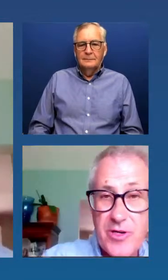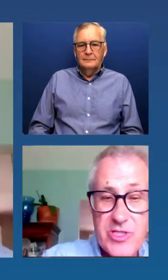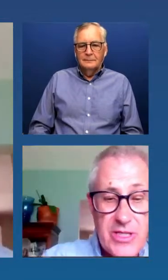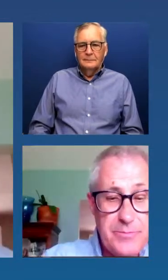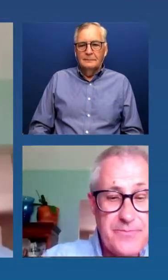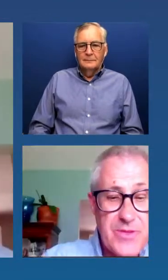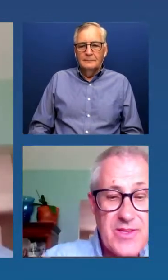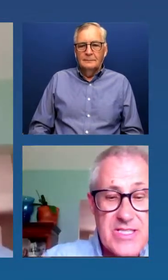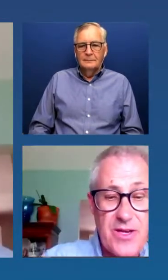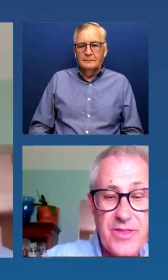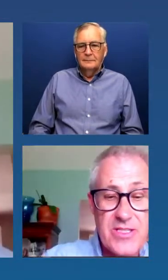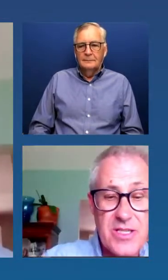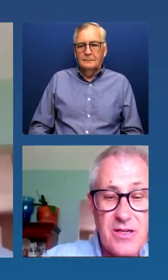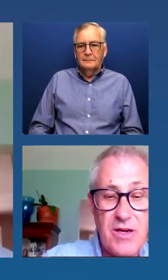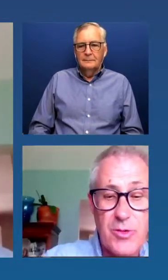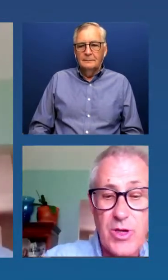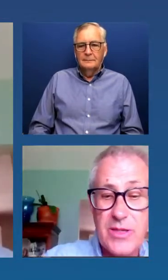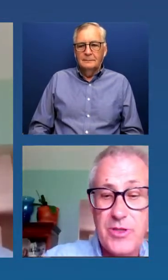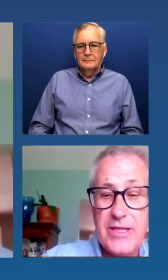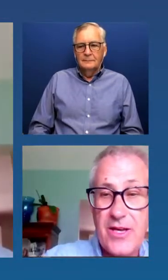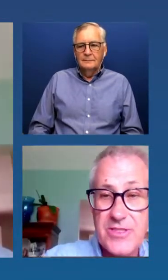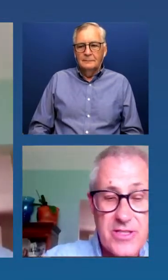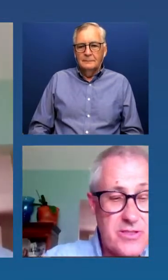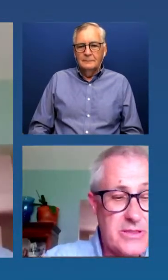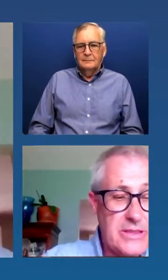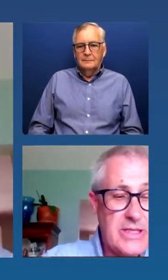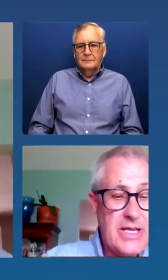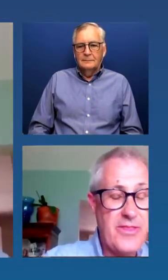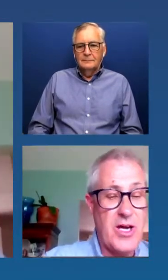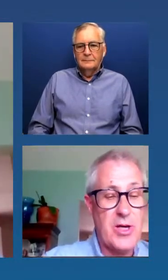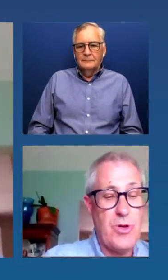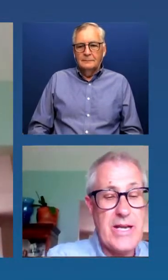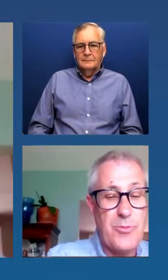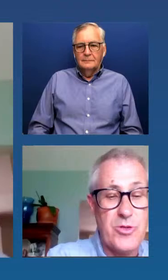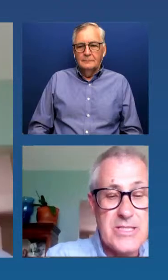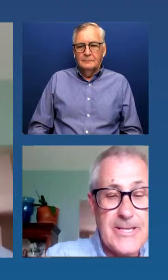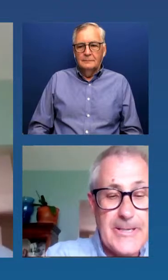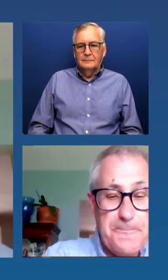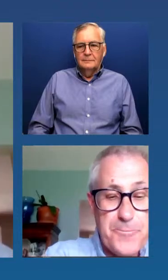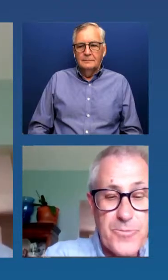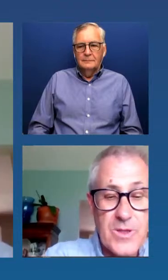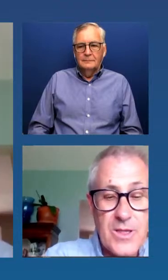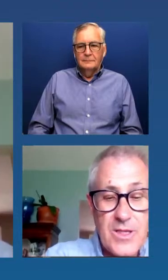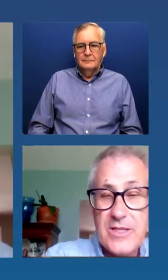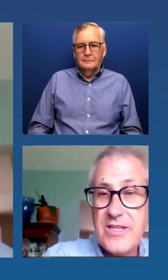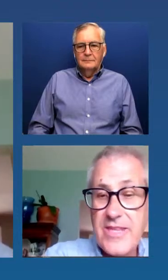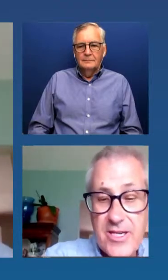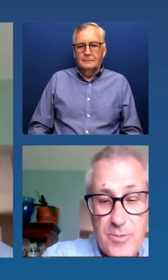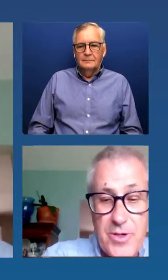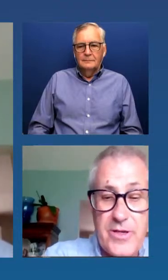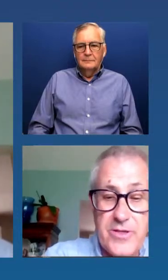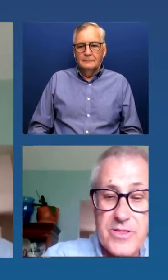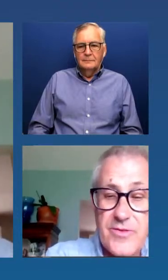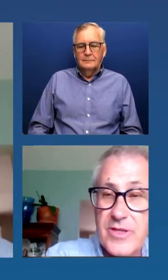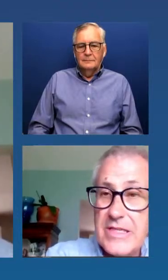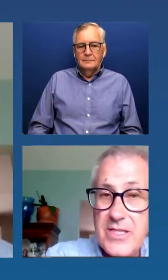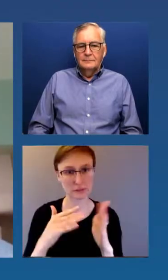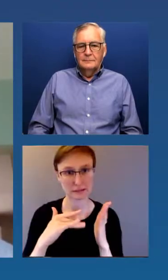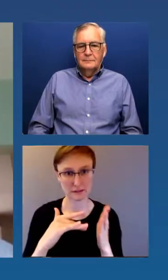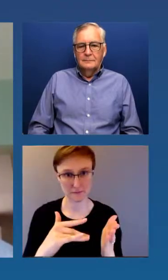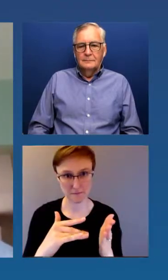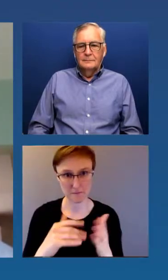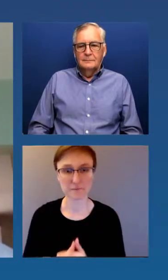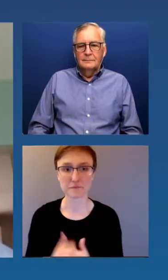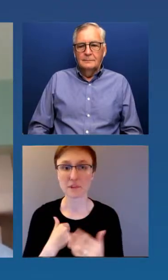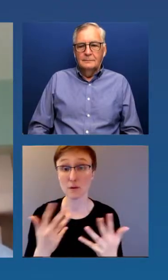Immigration Partnership, the Southeast Ottawa Community Health Centre, and the Ottawa Neighbourhood Study. I'd like to thank our partners for the